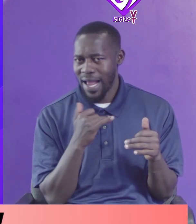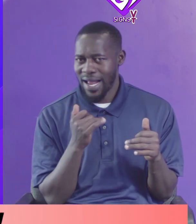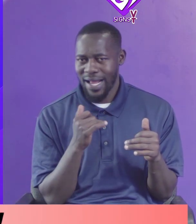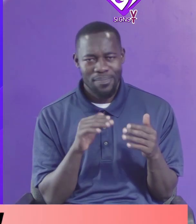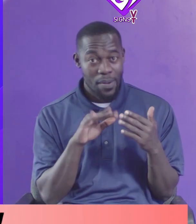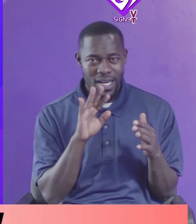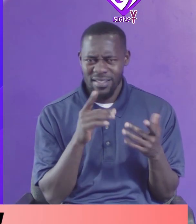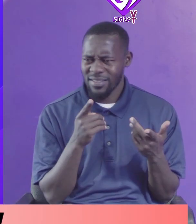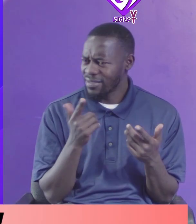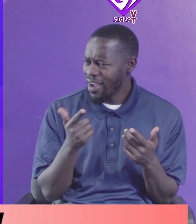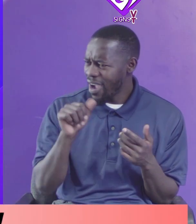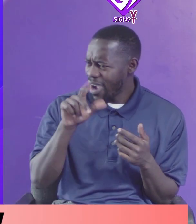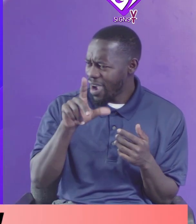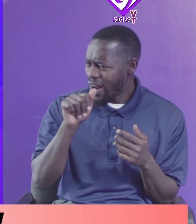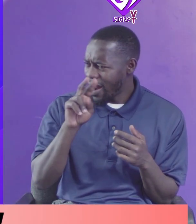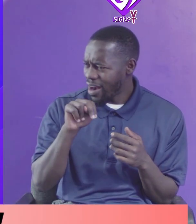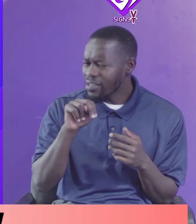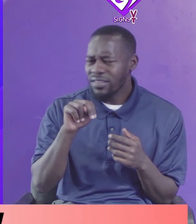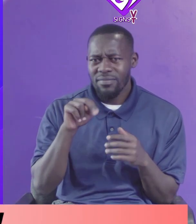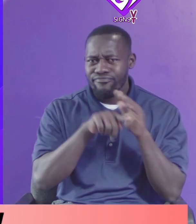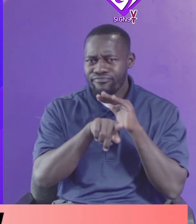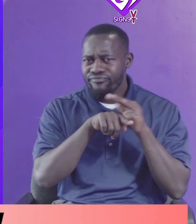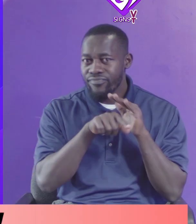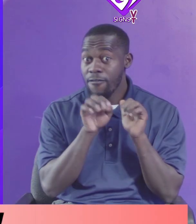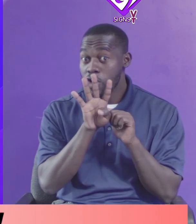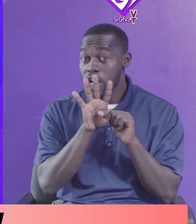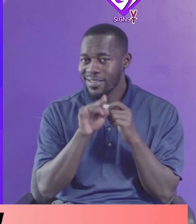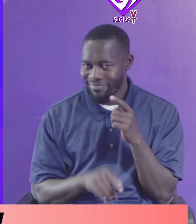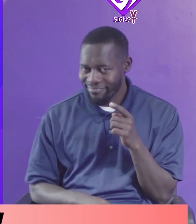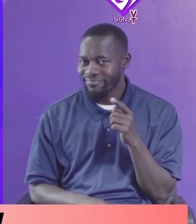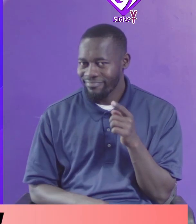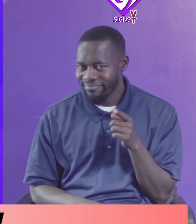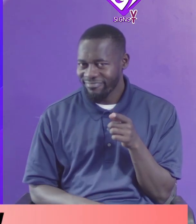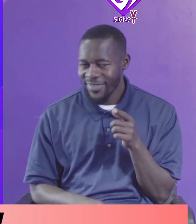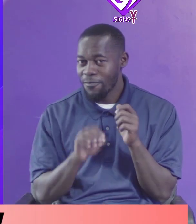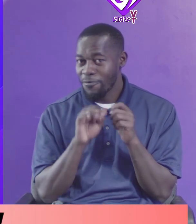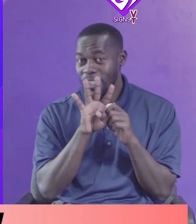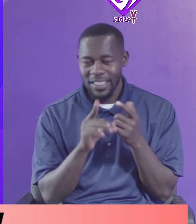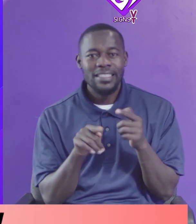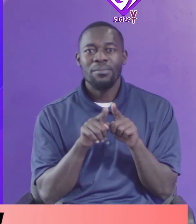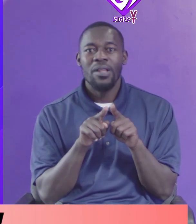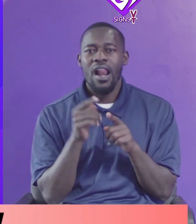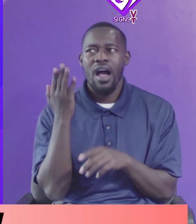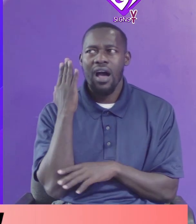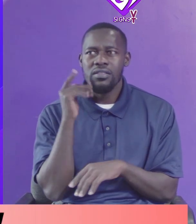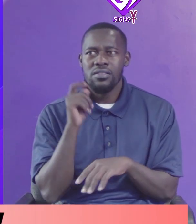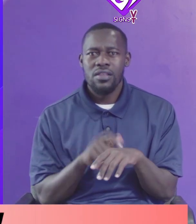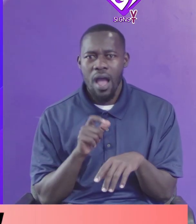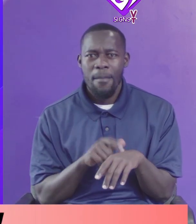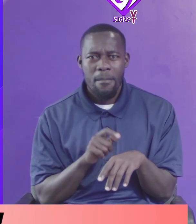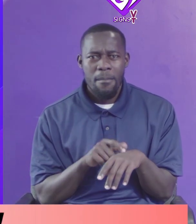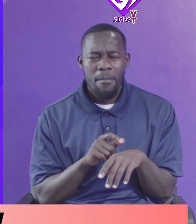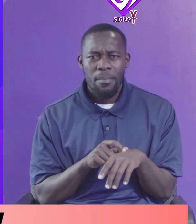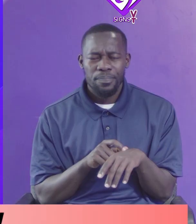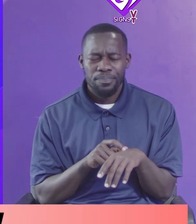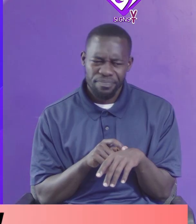akona bao 14. And there seem to be, of course, after that particular disappointment last time out, is this a chance to